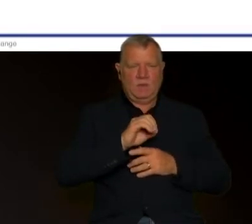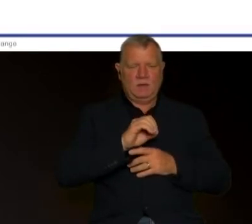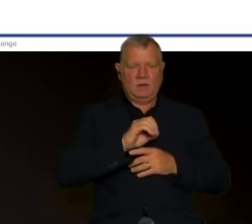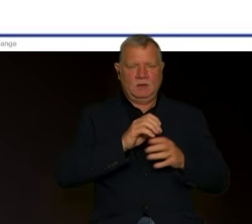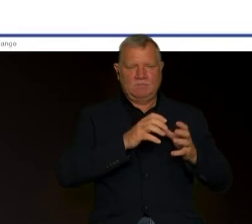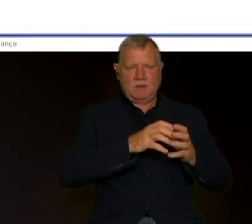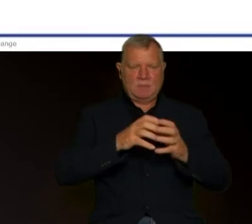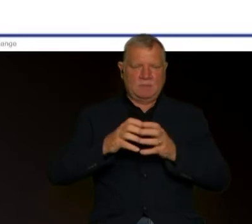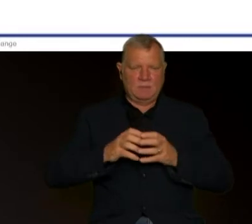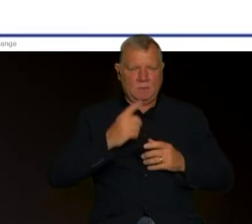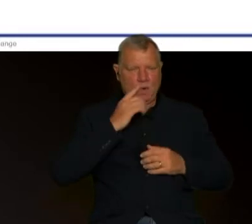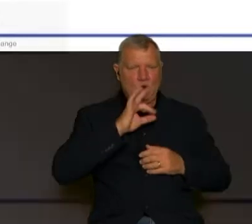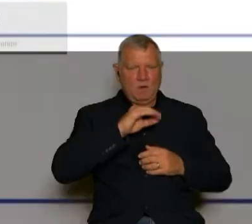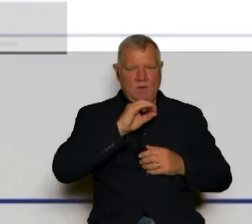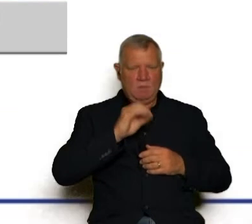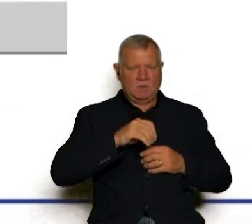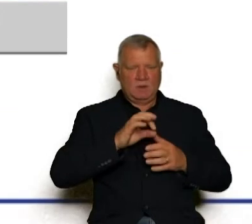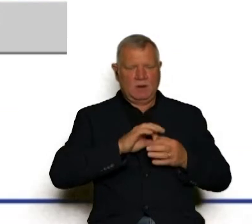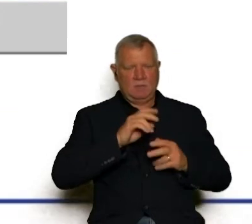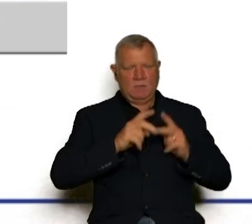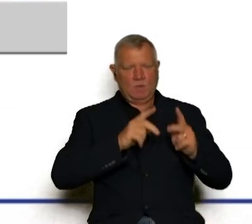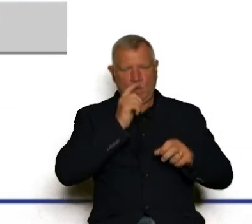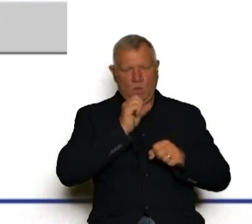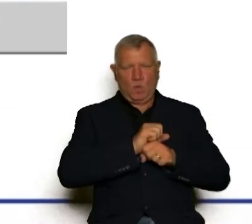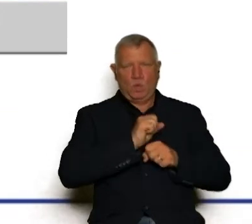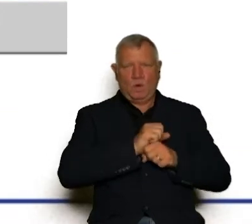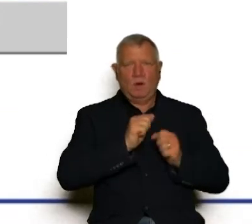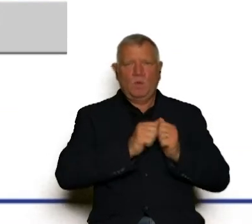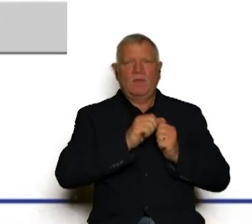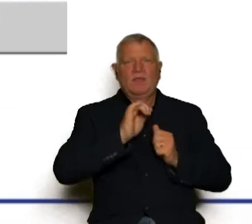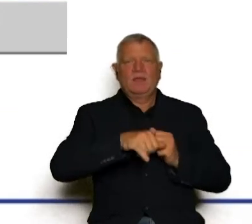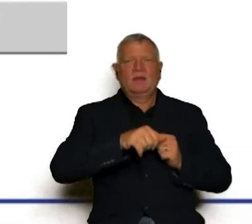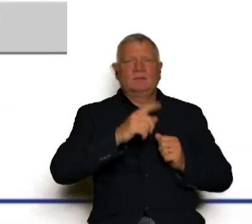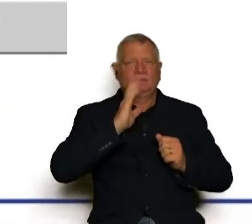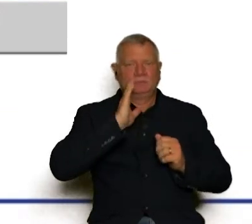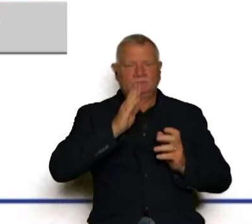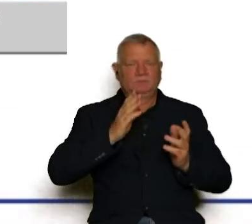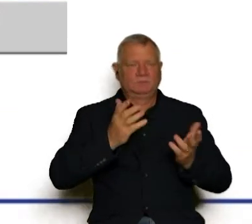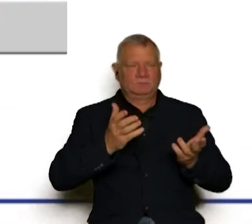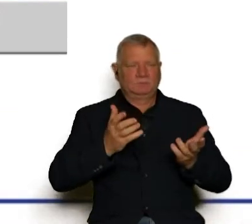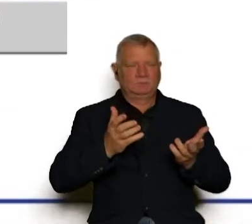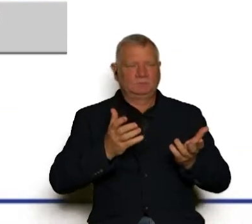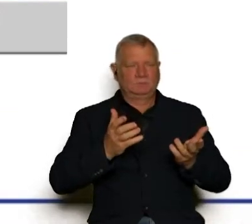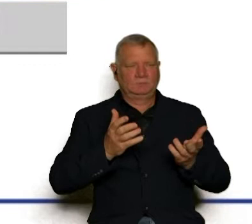this sample of the 350 classes, which is 90% of employees, and then with this,